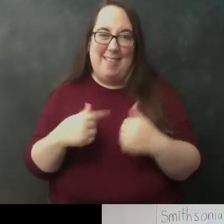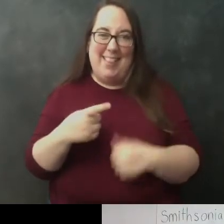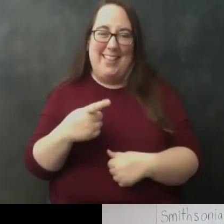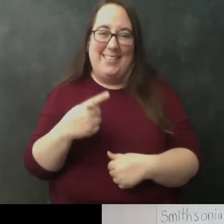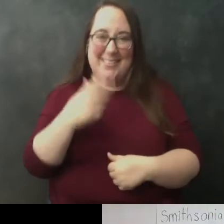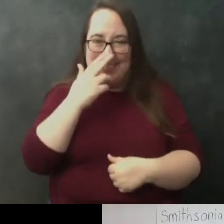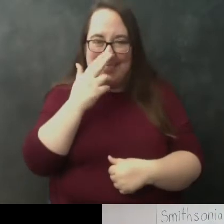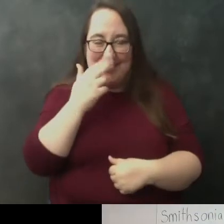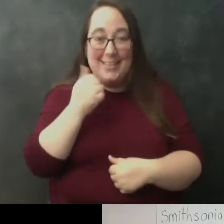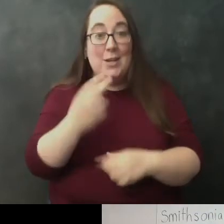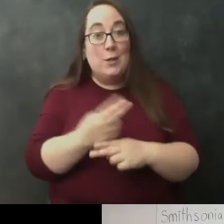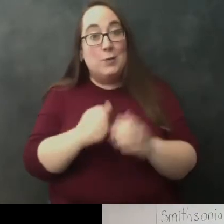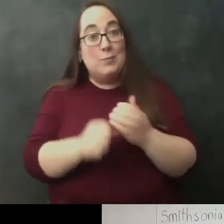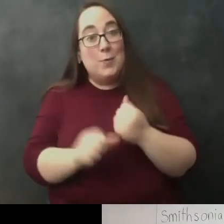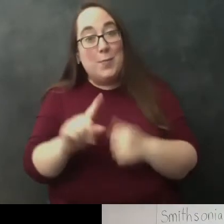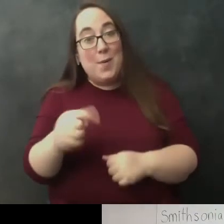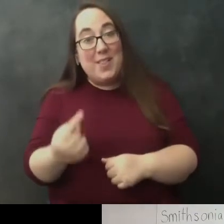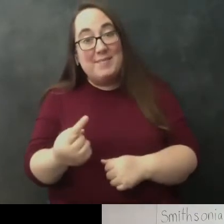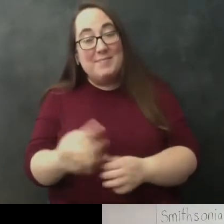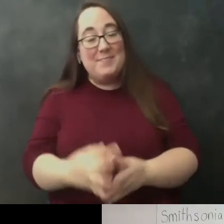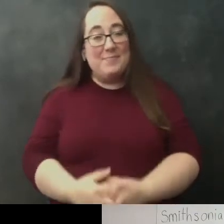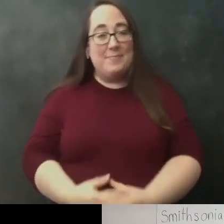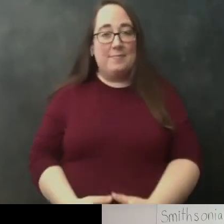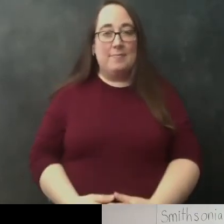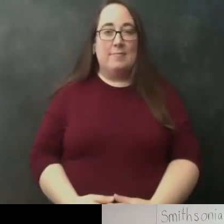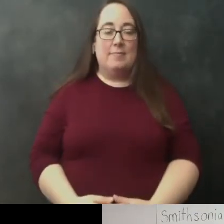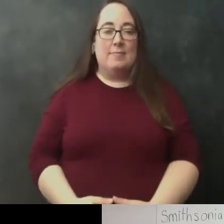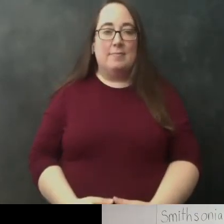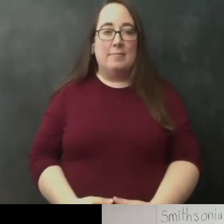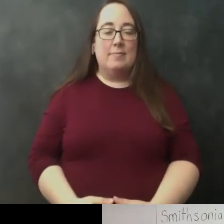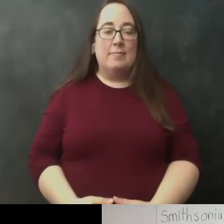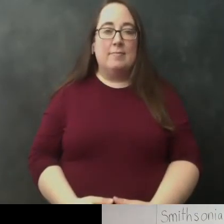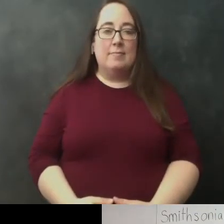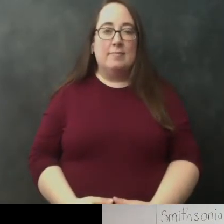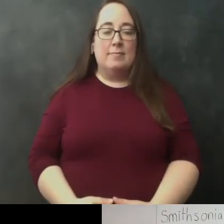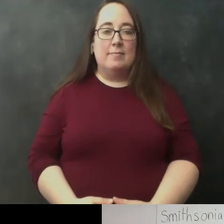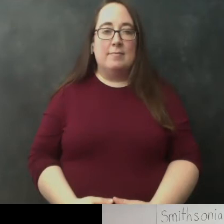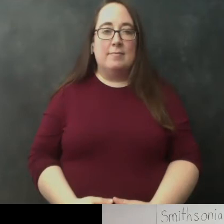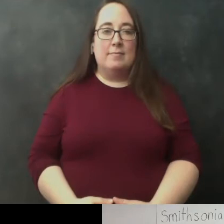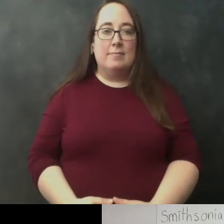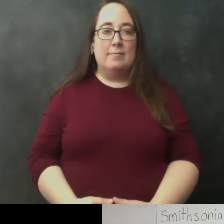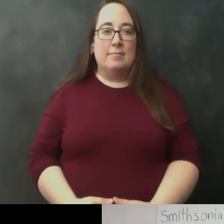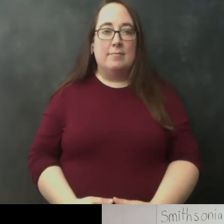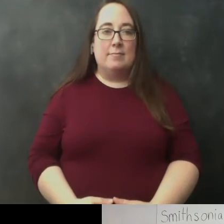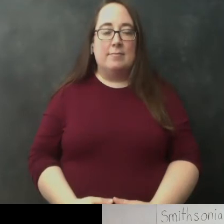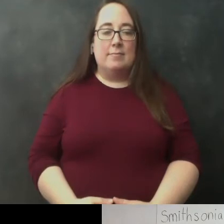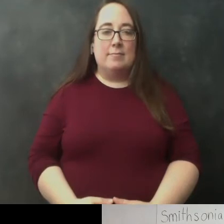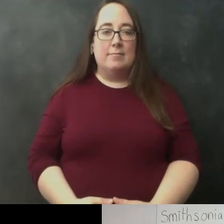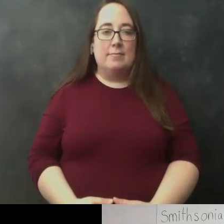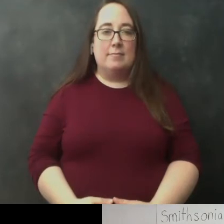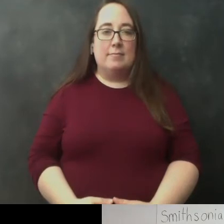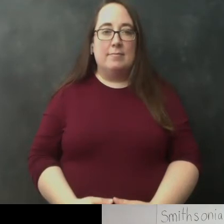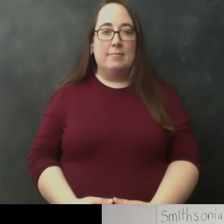So do you only use poop to get DNA? We don't. We actually get a lot of DNA from